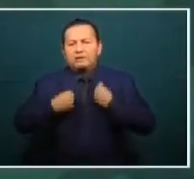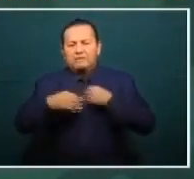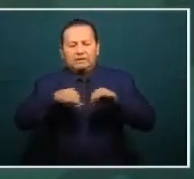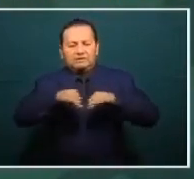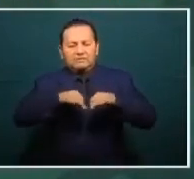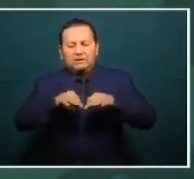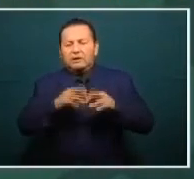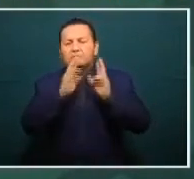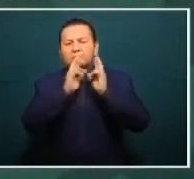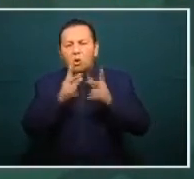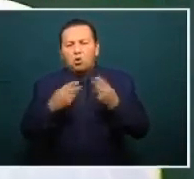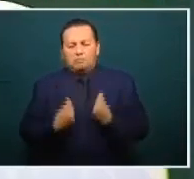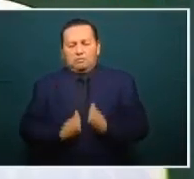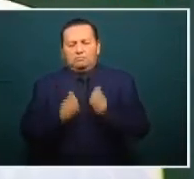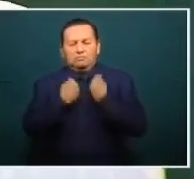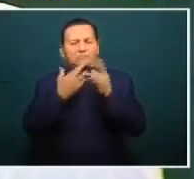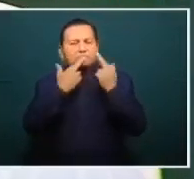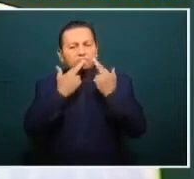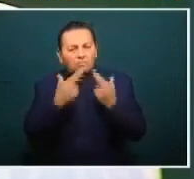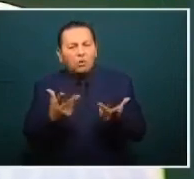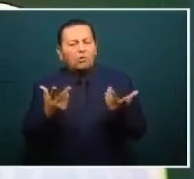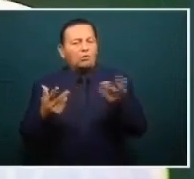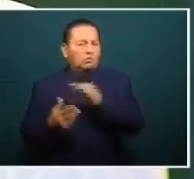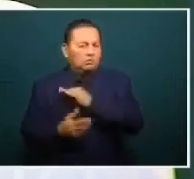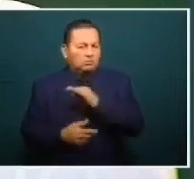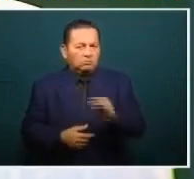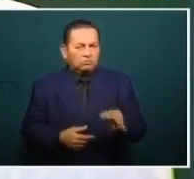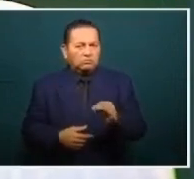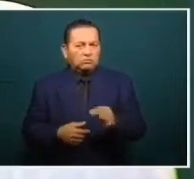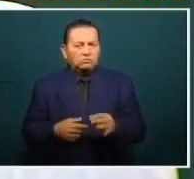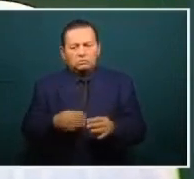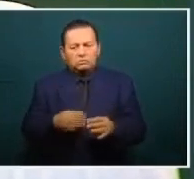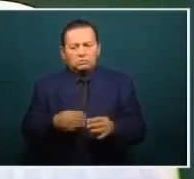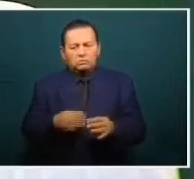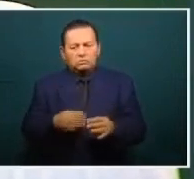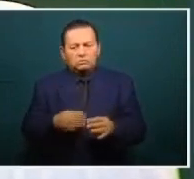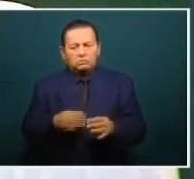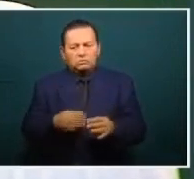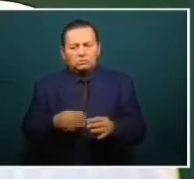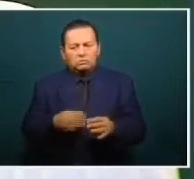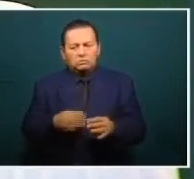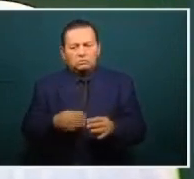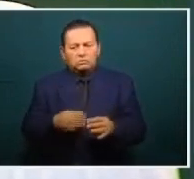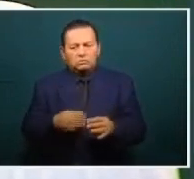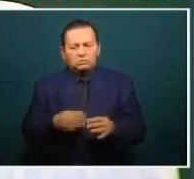nuestro pueblo, Oh my aunque se gosh, apliquen I'm way off. esas medidas. Pardon me.